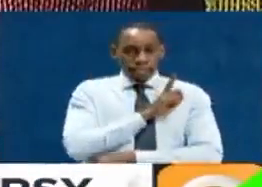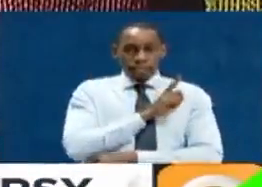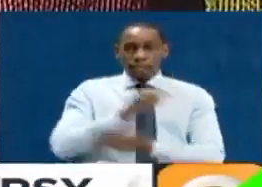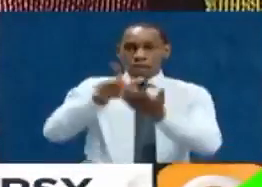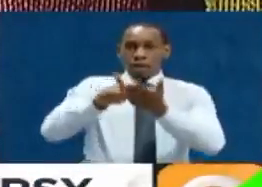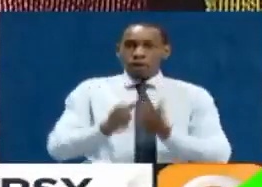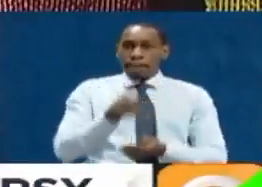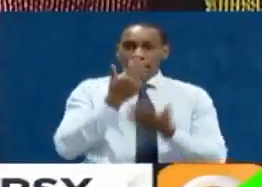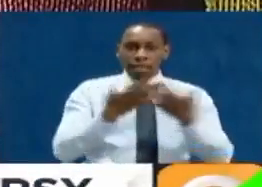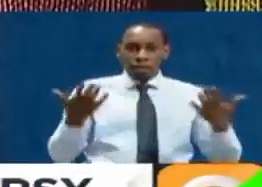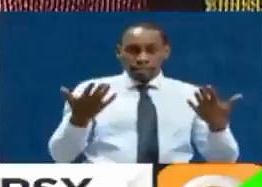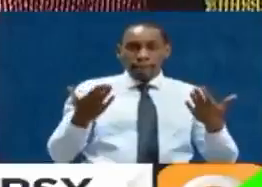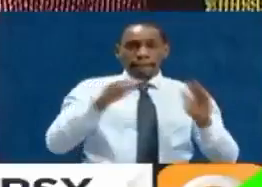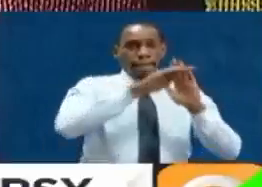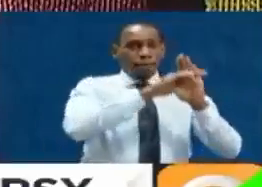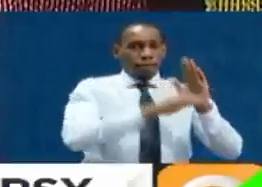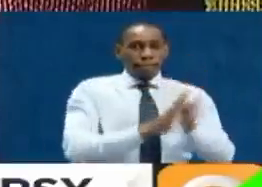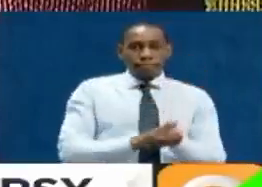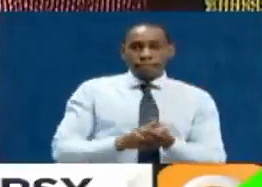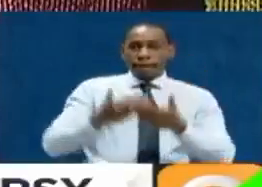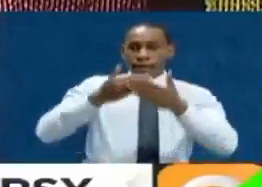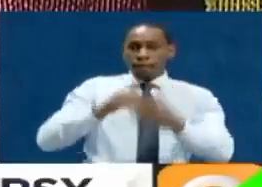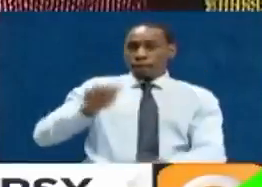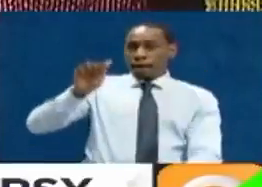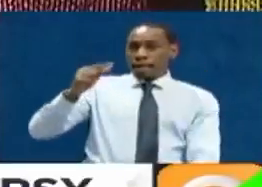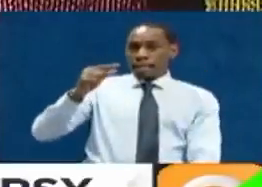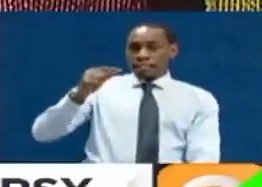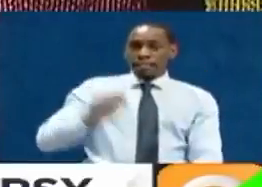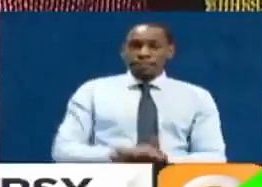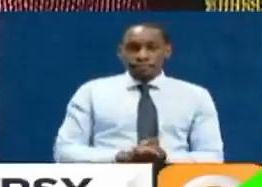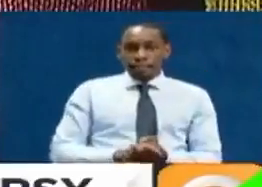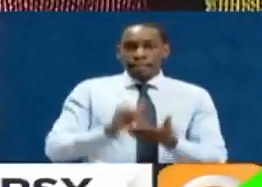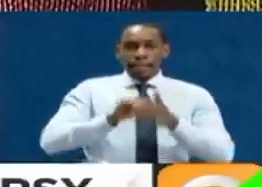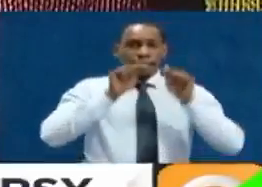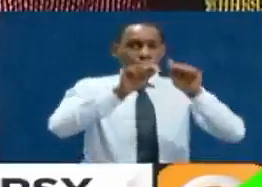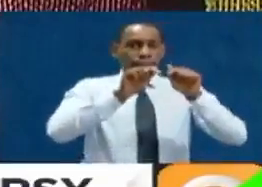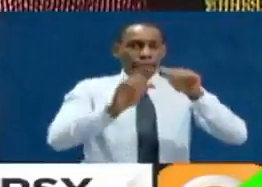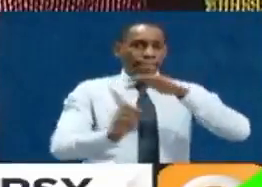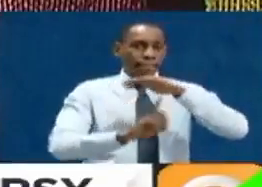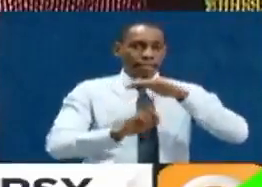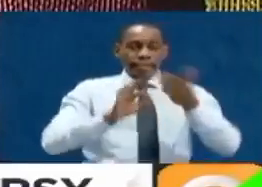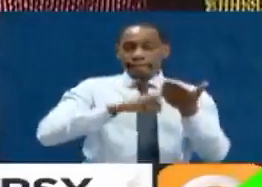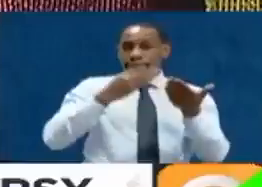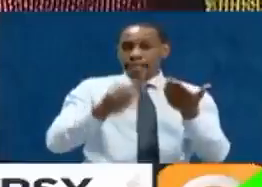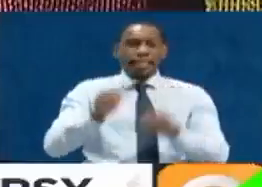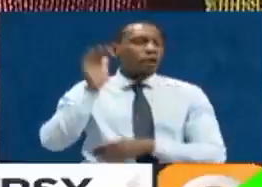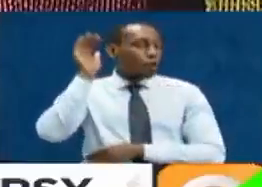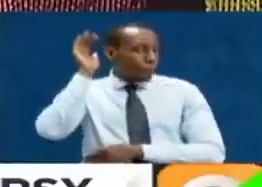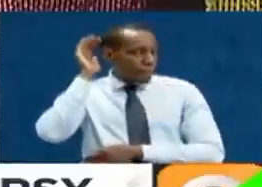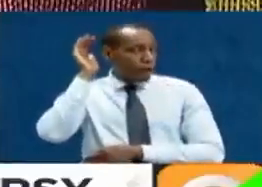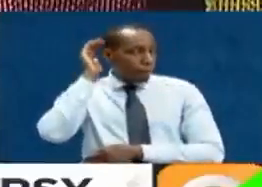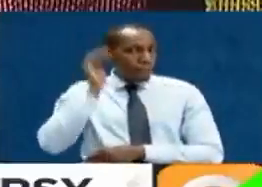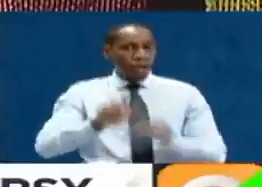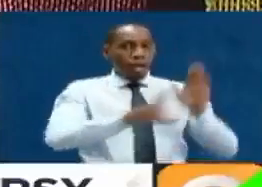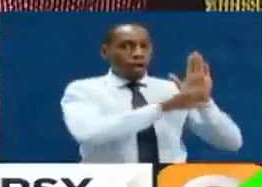the leased medical kits program. The former Attorney General Githu Muigai blamed the ministry for failing to adhere